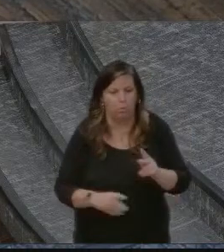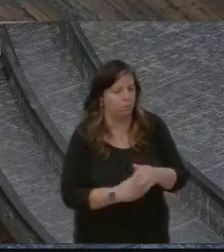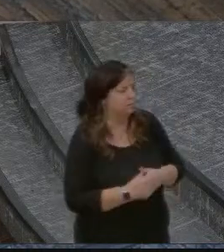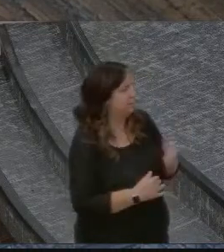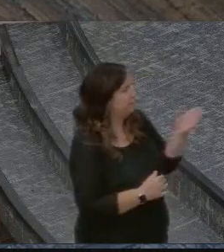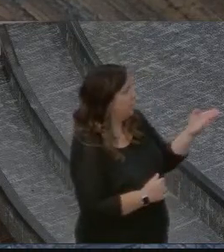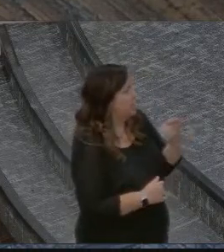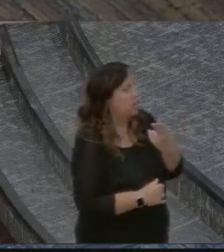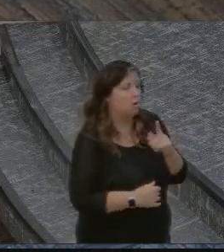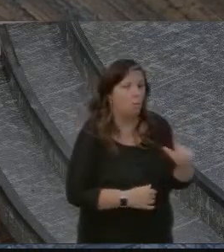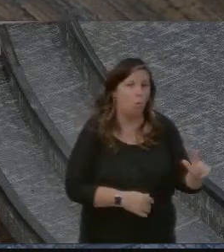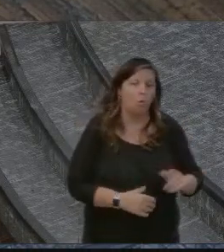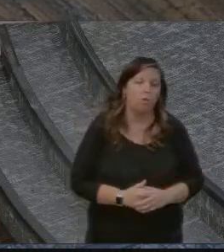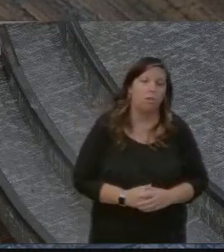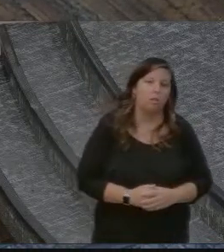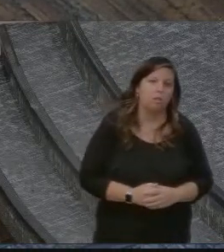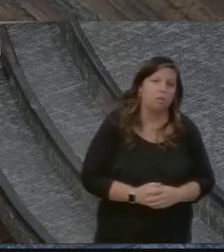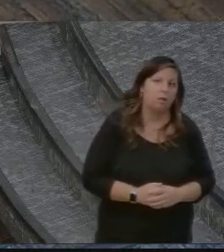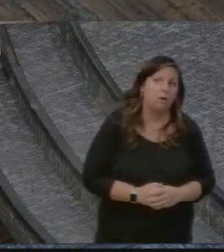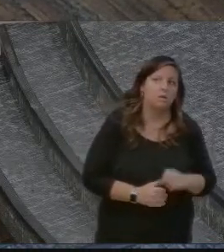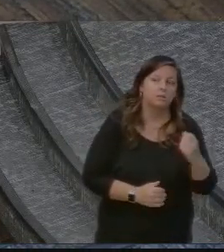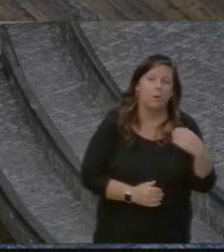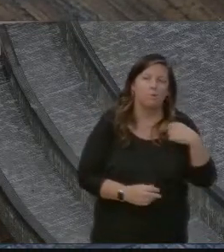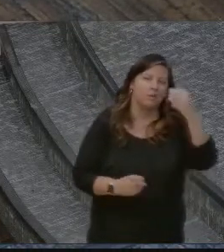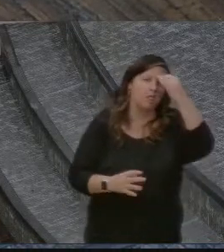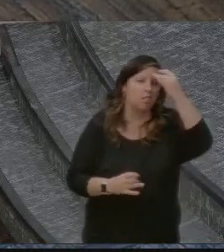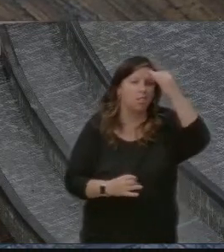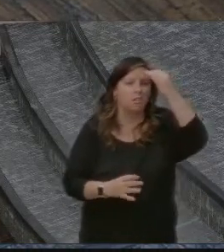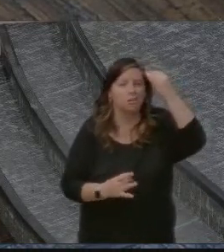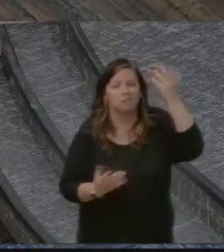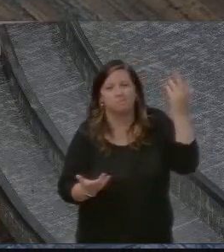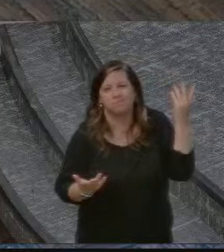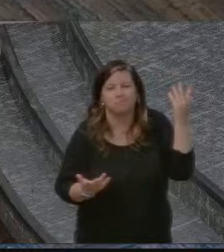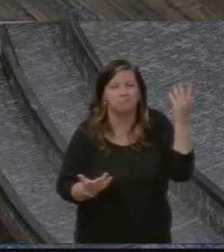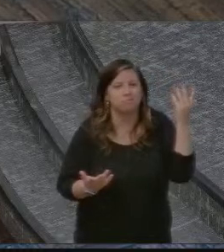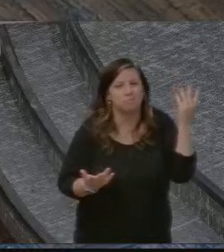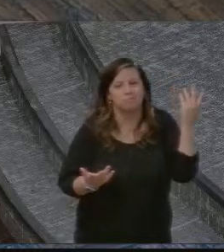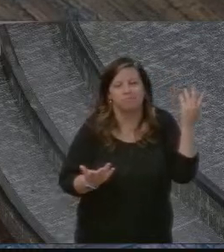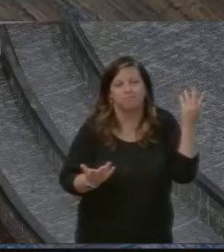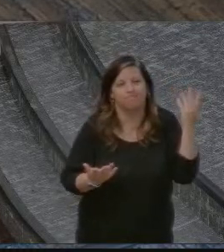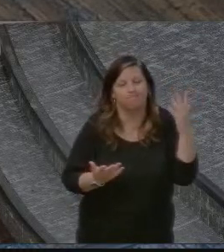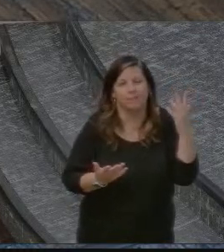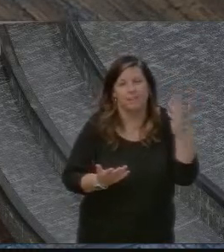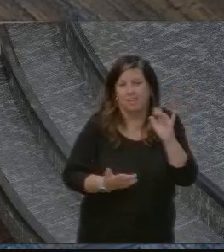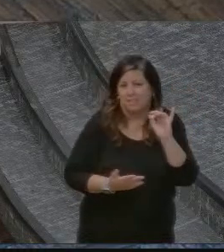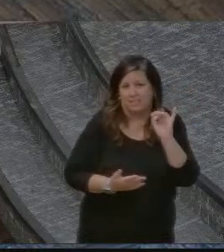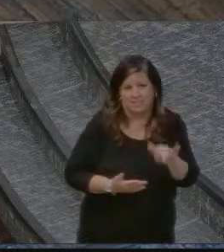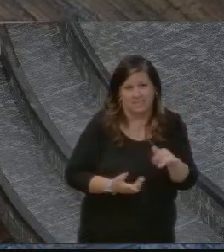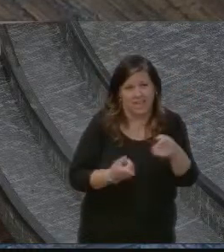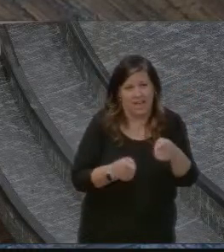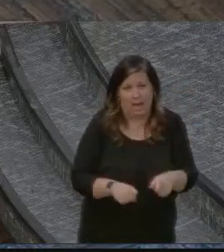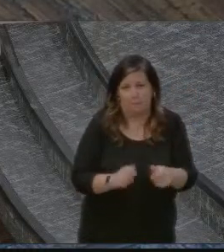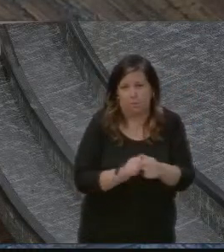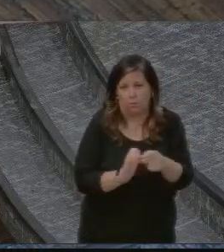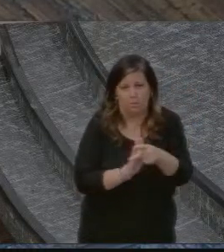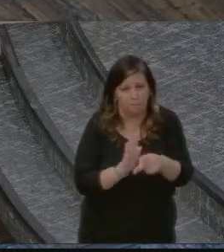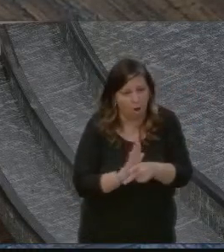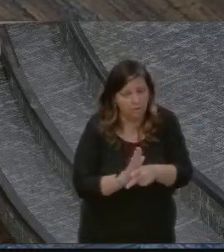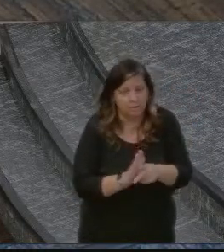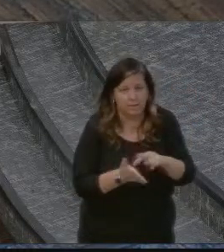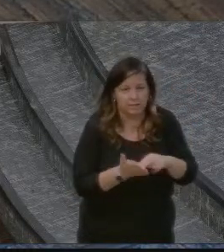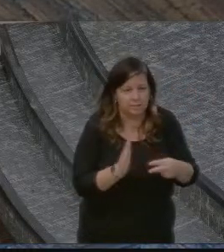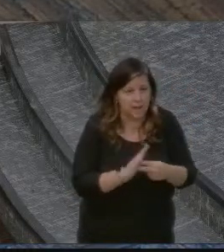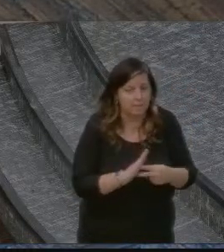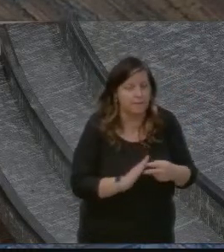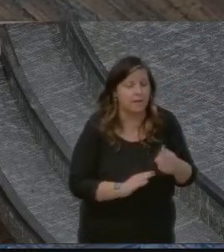speak on that and to think out loud, wouldn't that happen with policy, right? Wouldn't we as a board